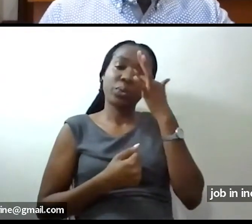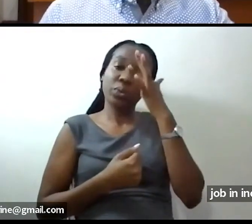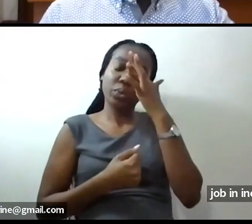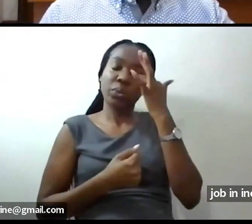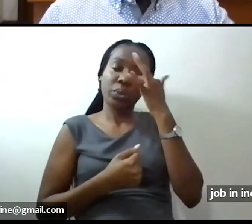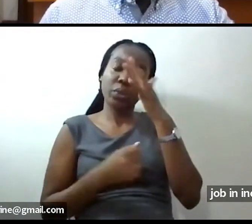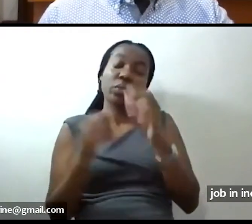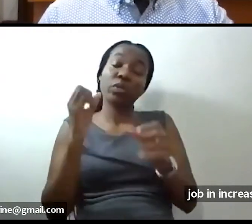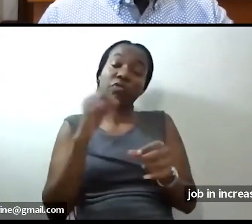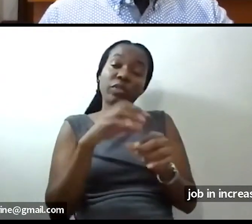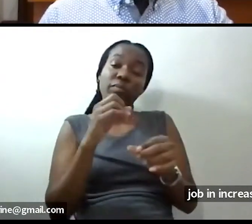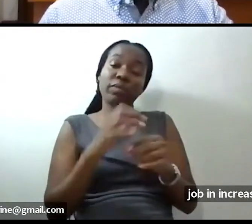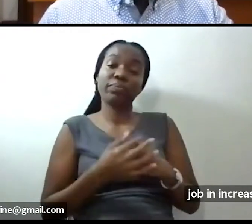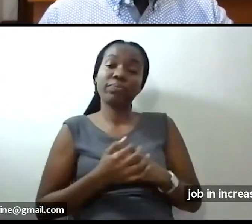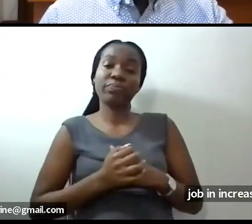investments.